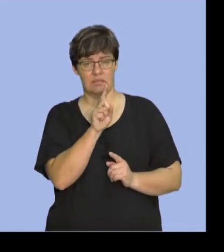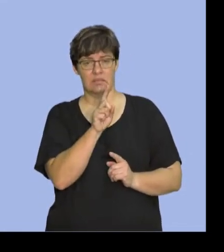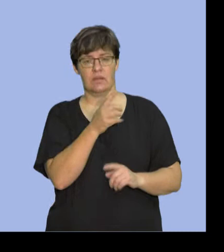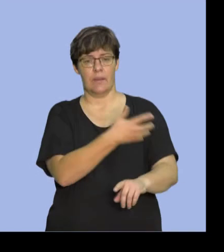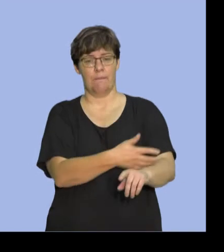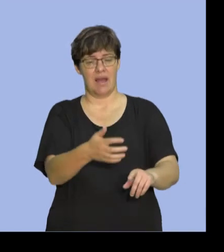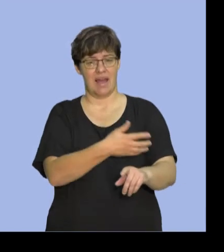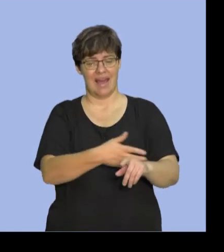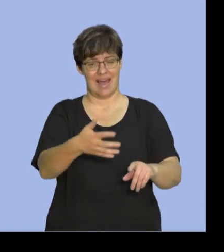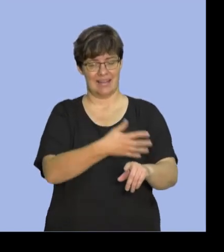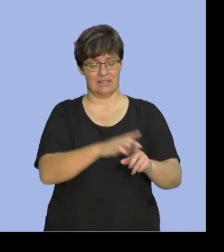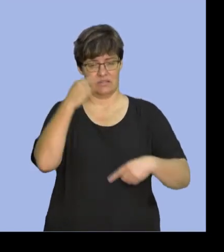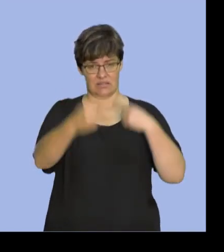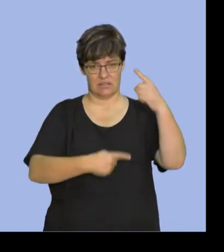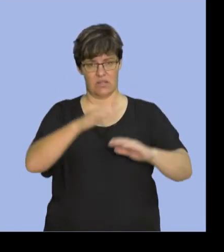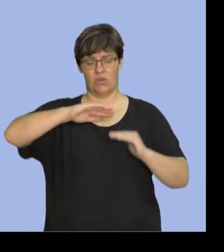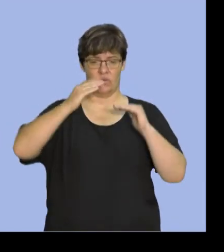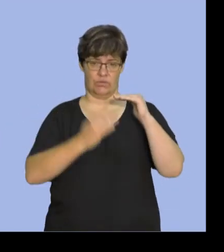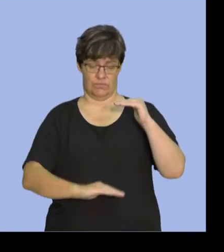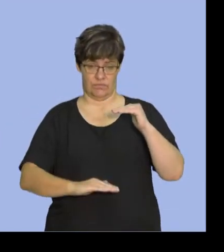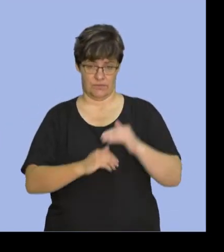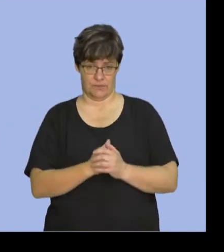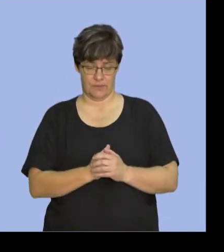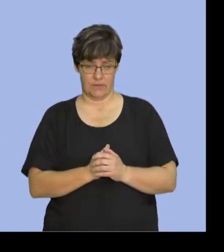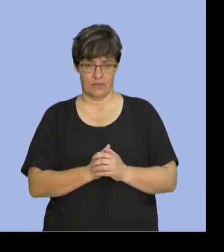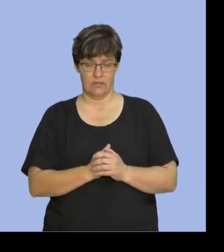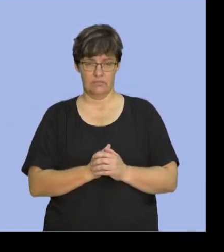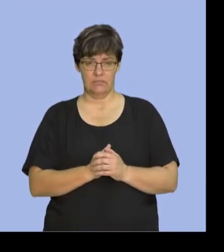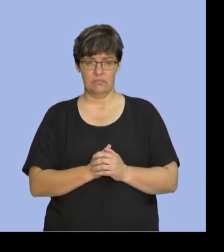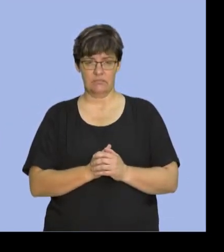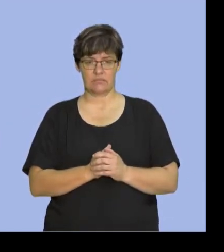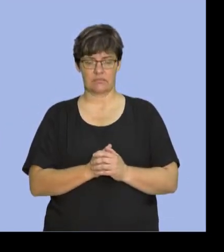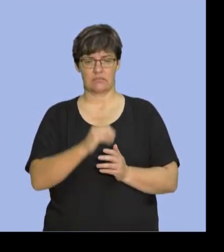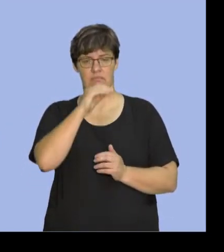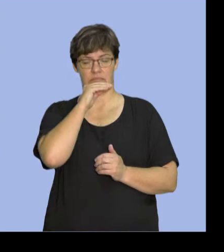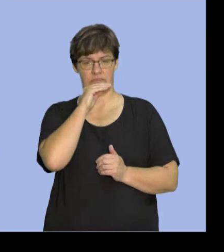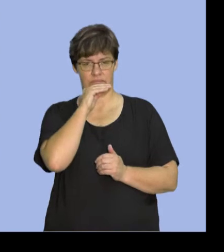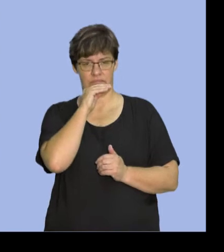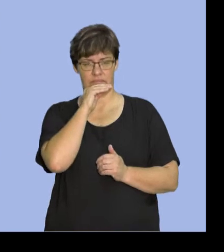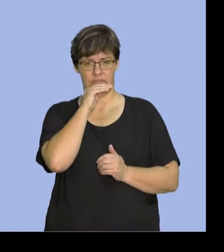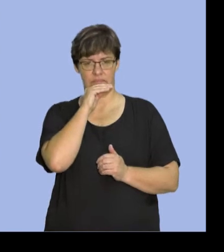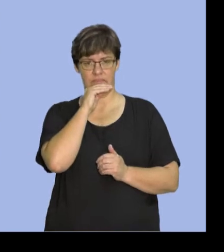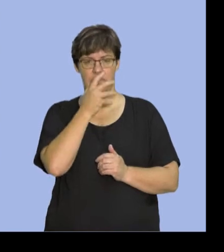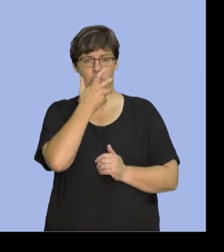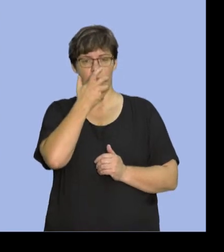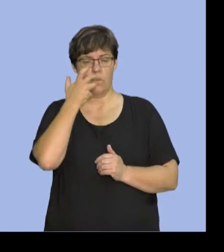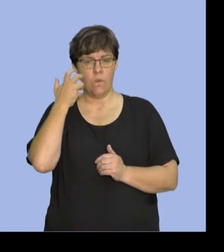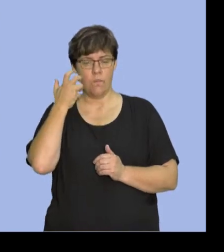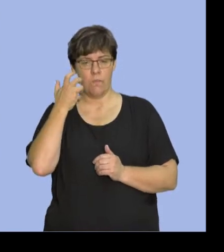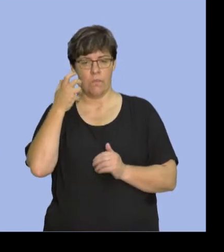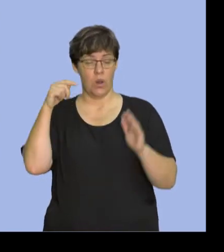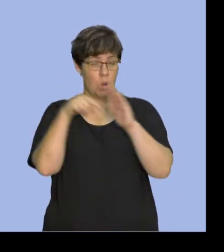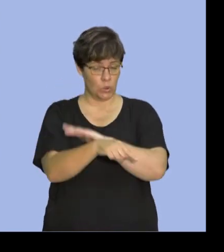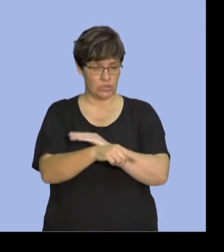reduced circulation of blood through this vessel. Again, it means that there is less heat that's going to be